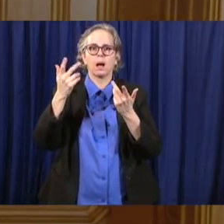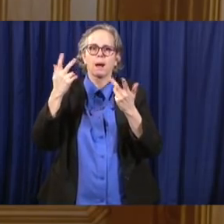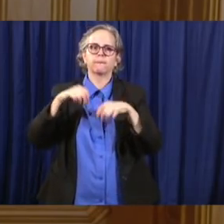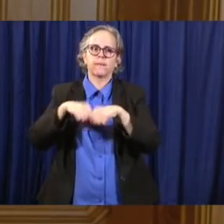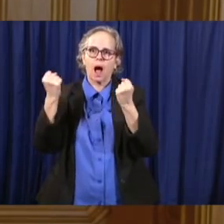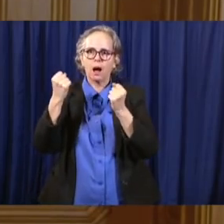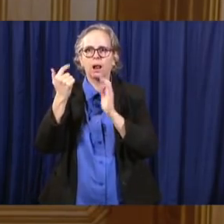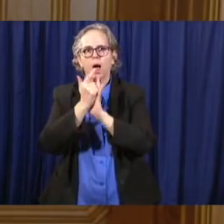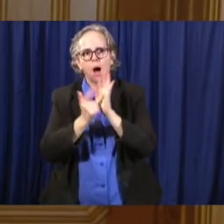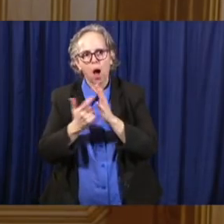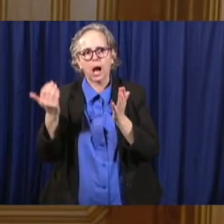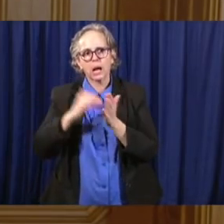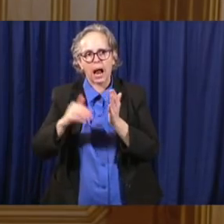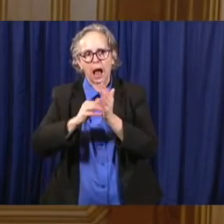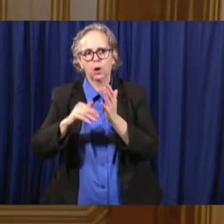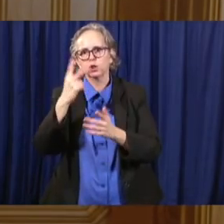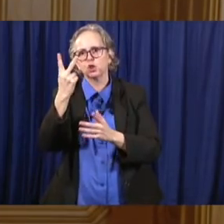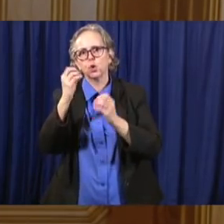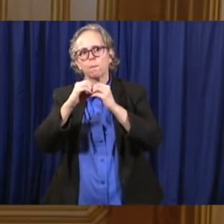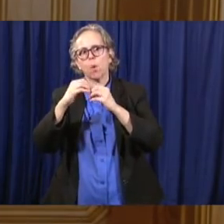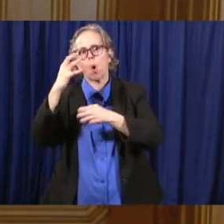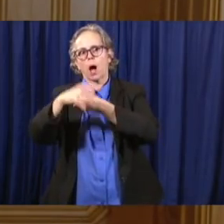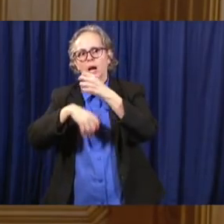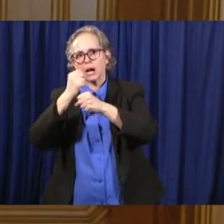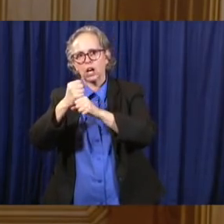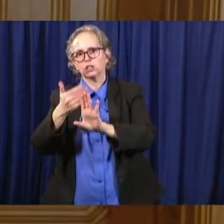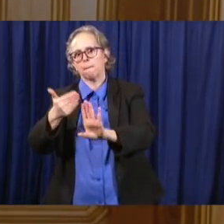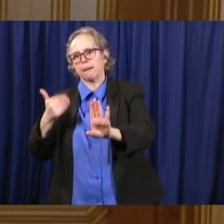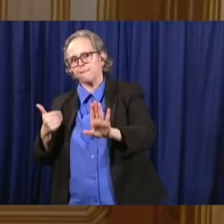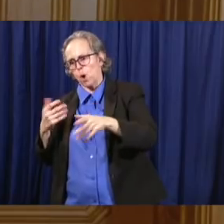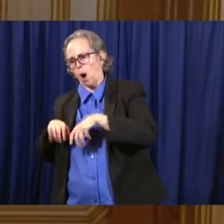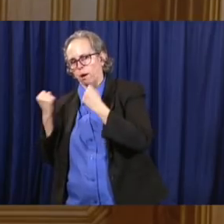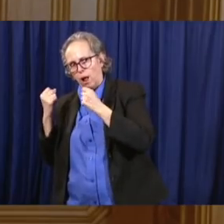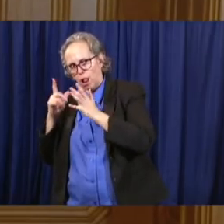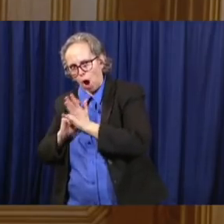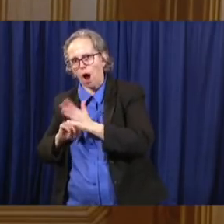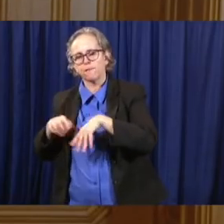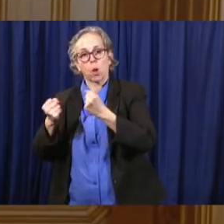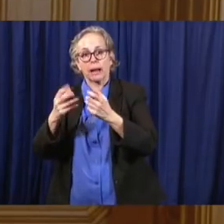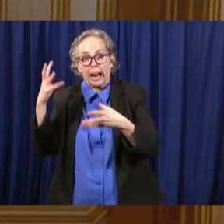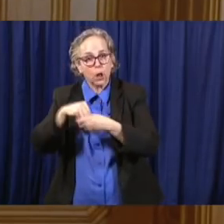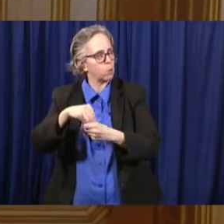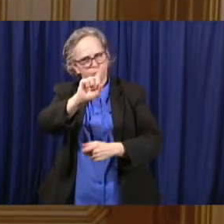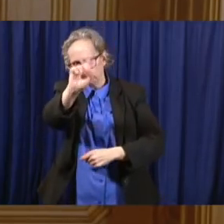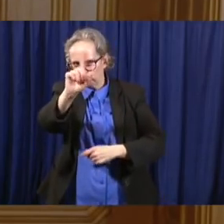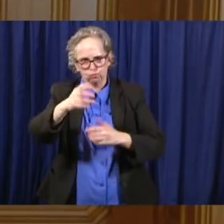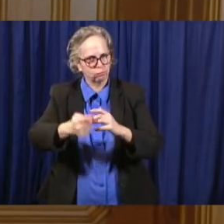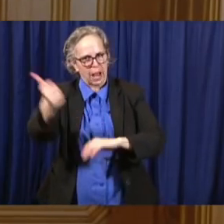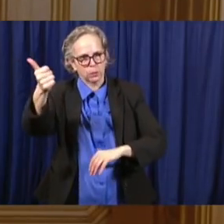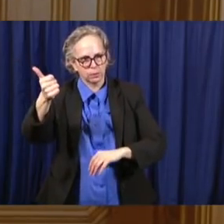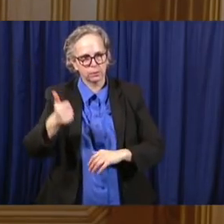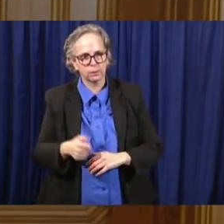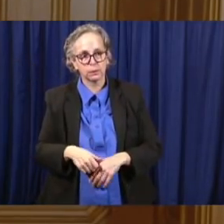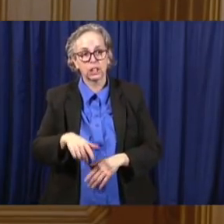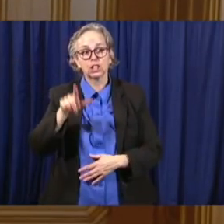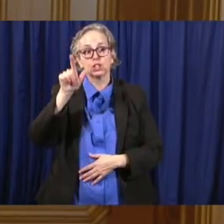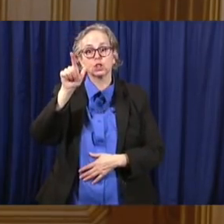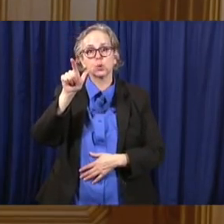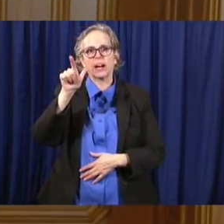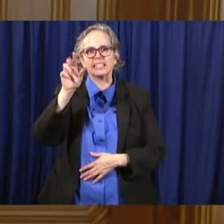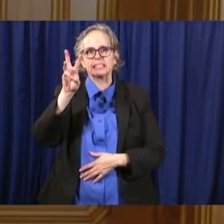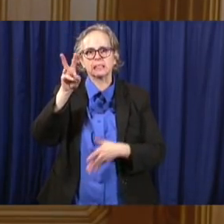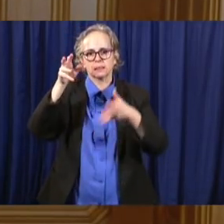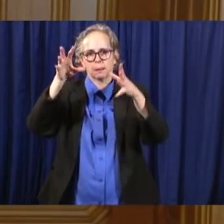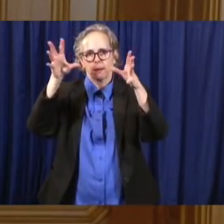more prior convictions. This left us with 26 inmates statewide. As